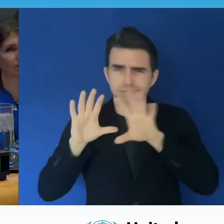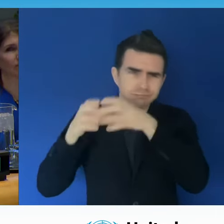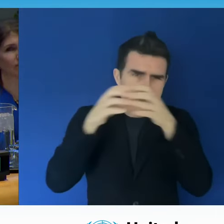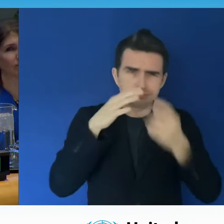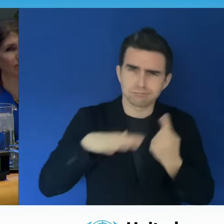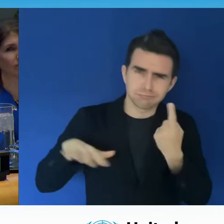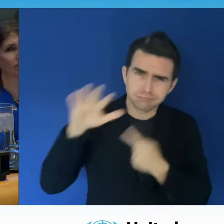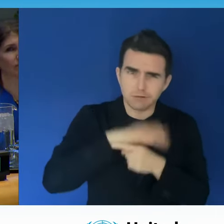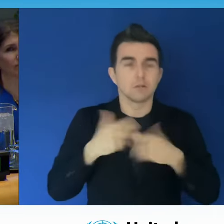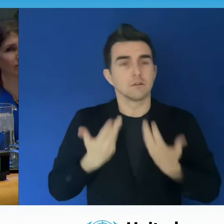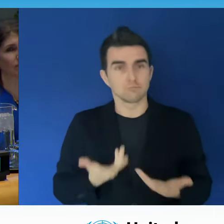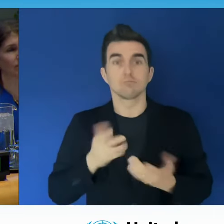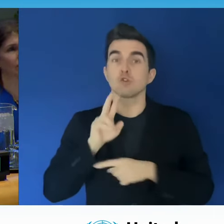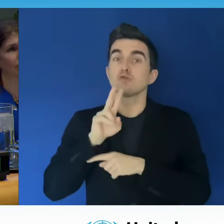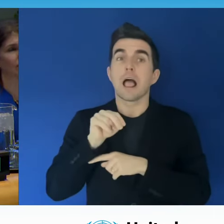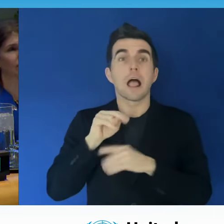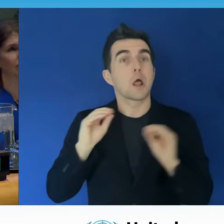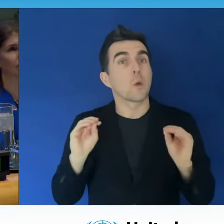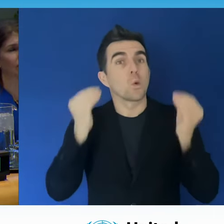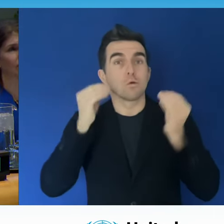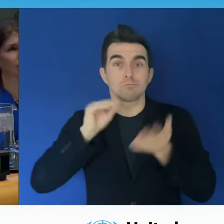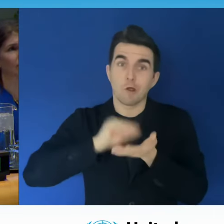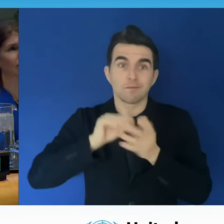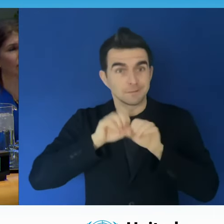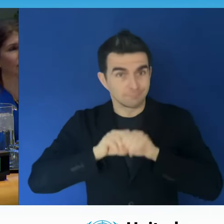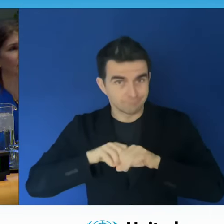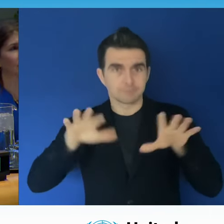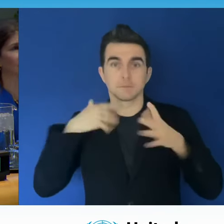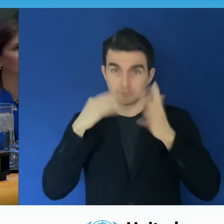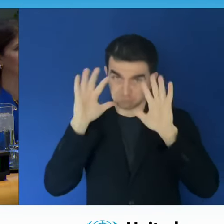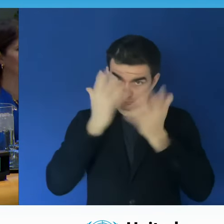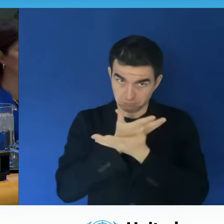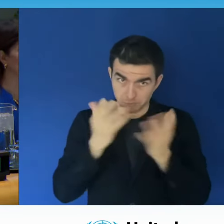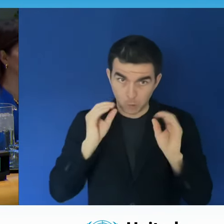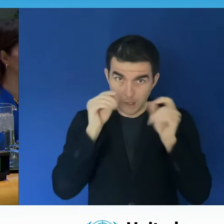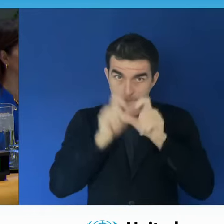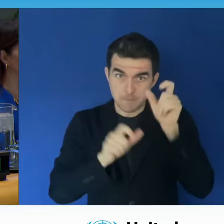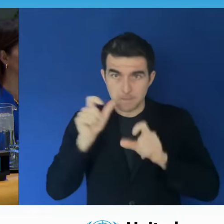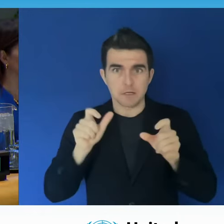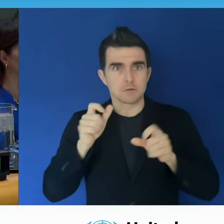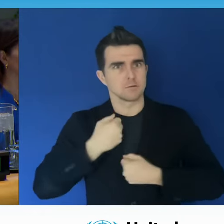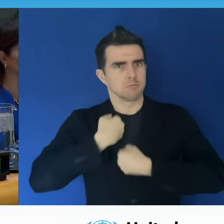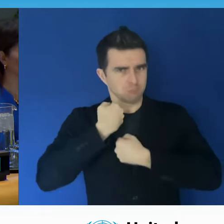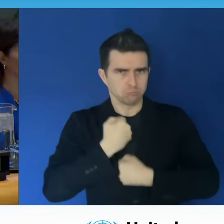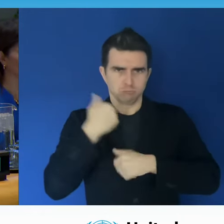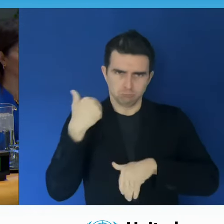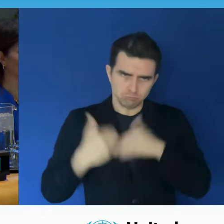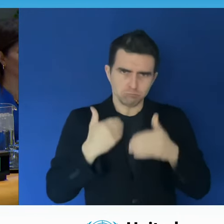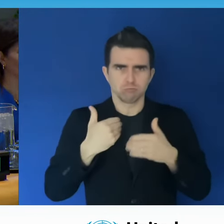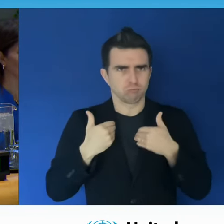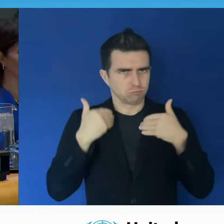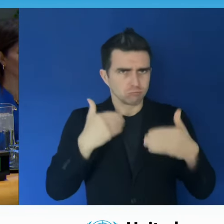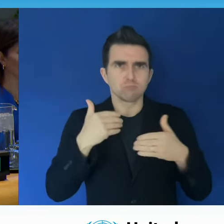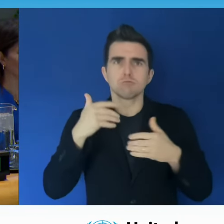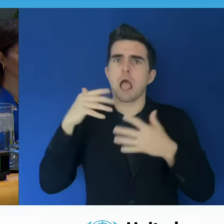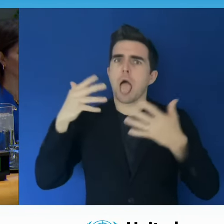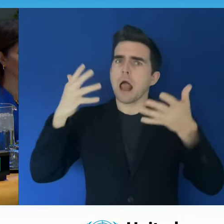price. This is breathtaking injustice and a terrible betrayal of your